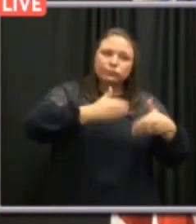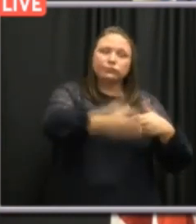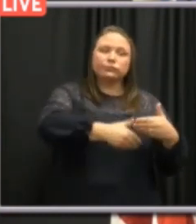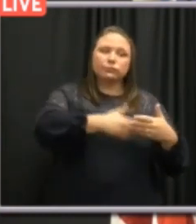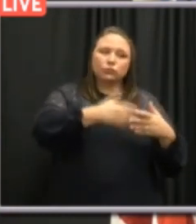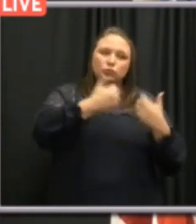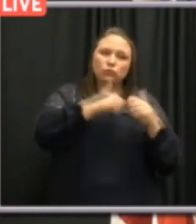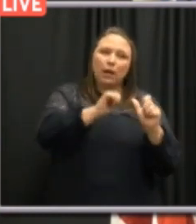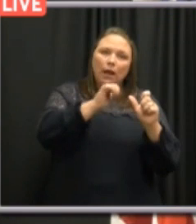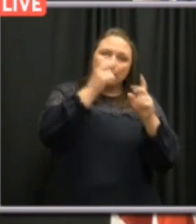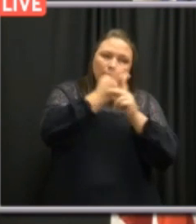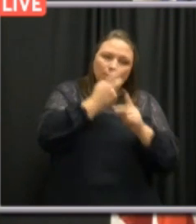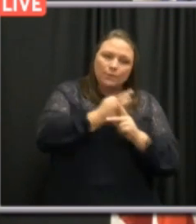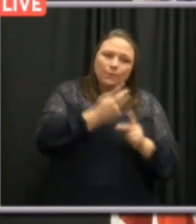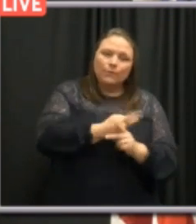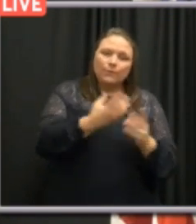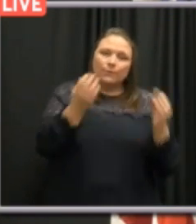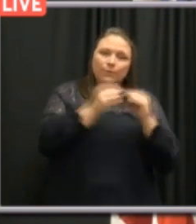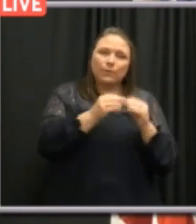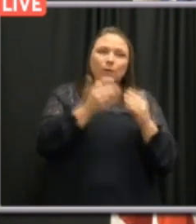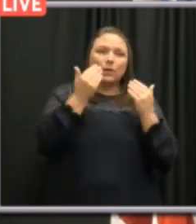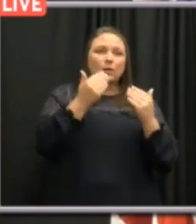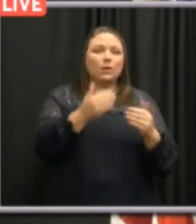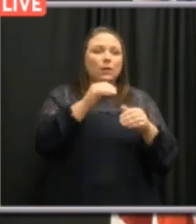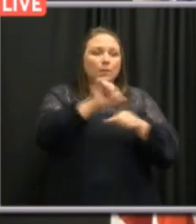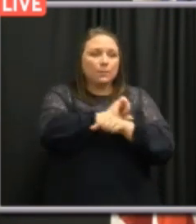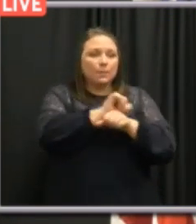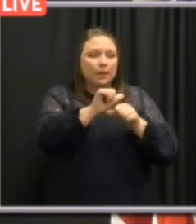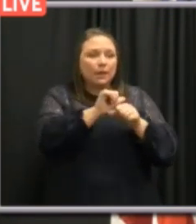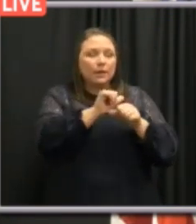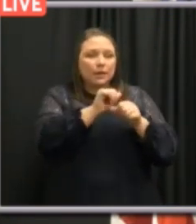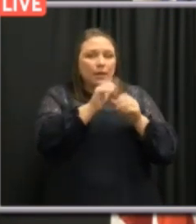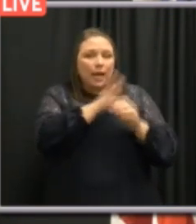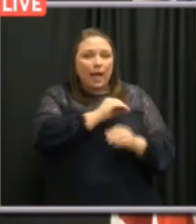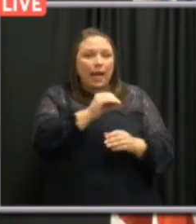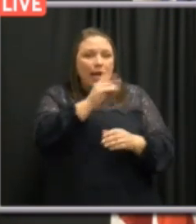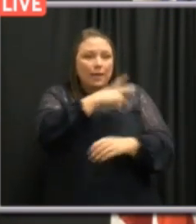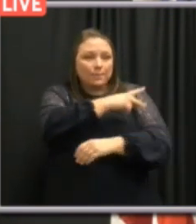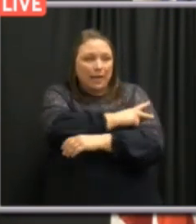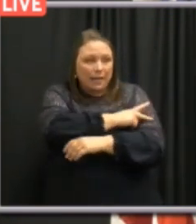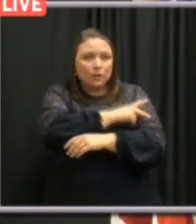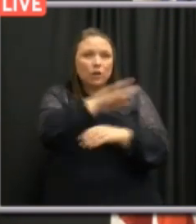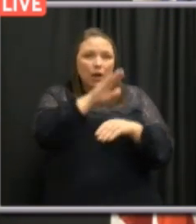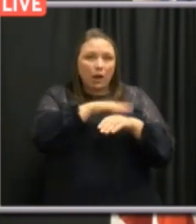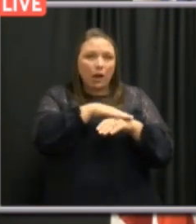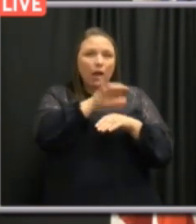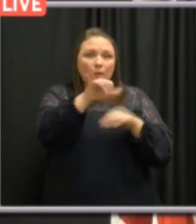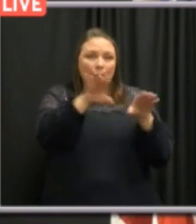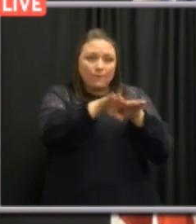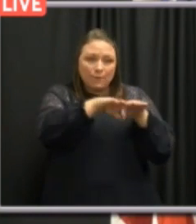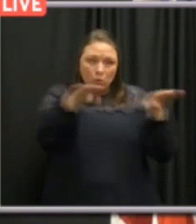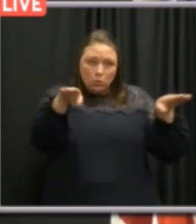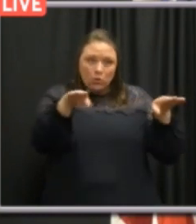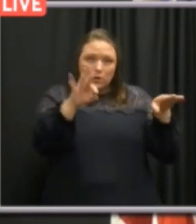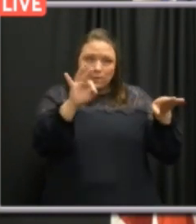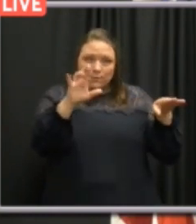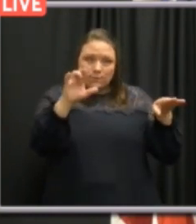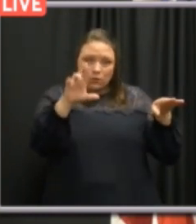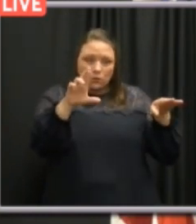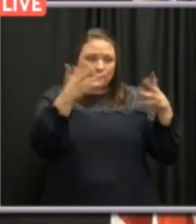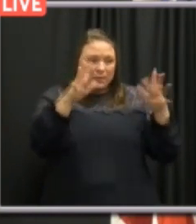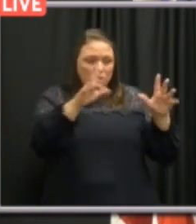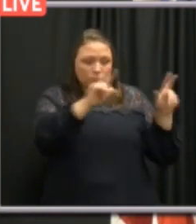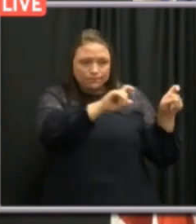sure that all of the employees and patients on that particular floor where those patients were